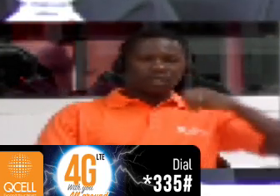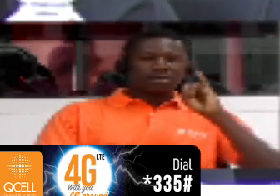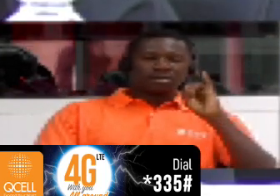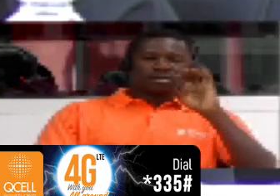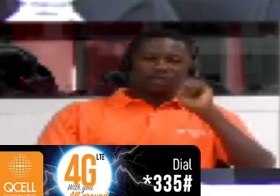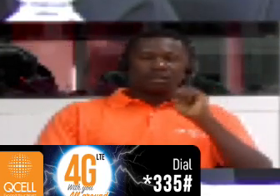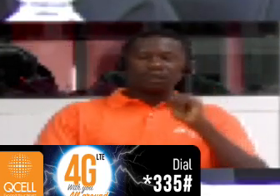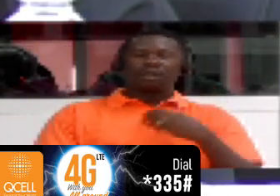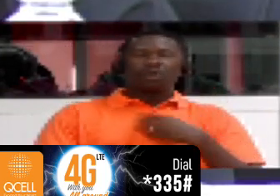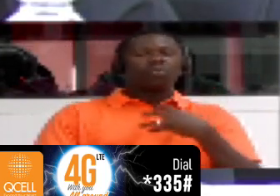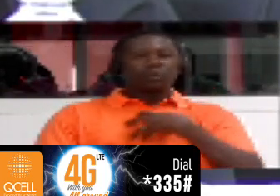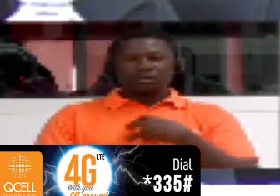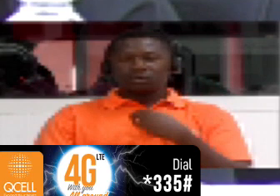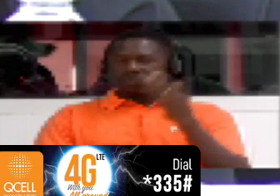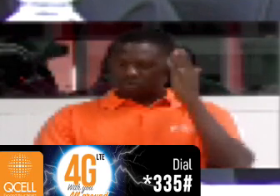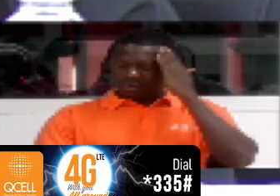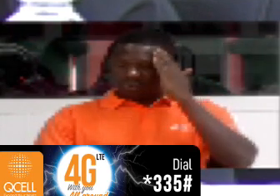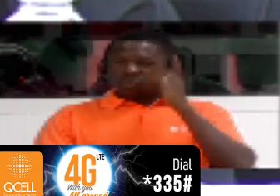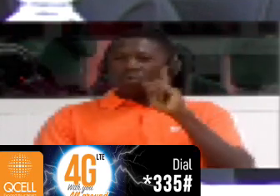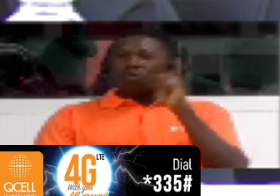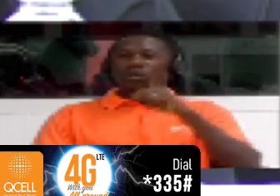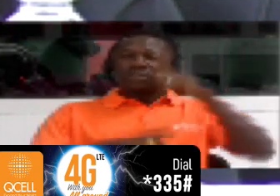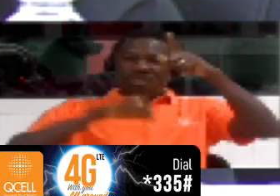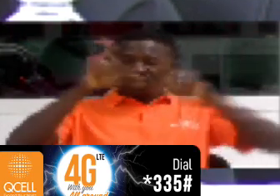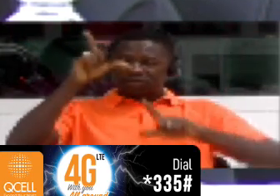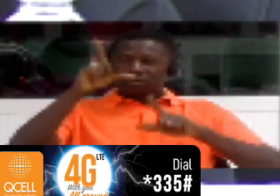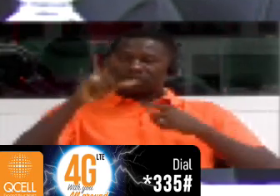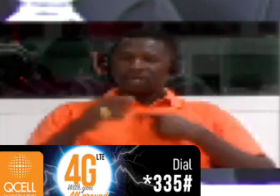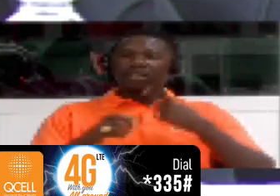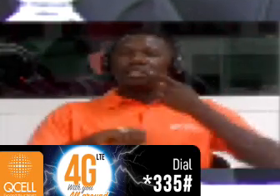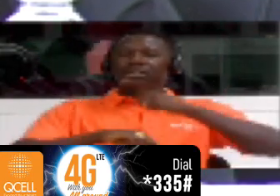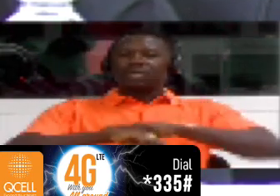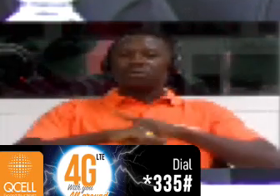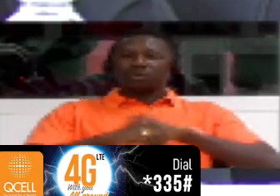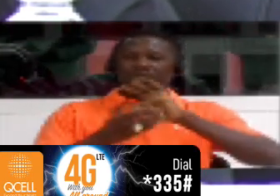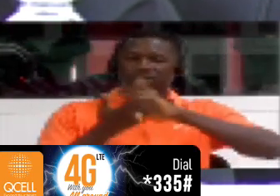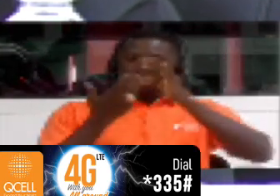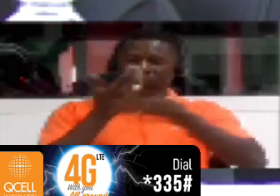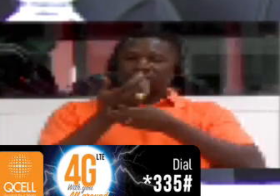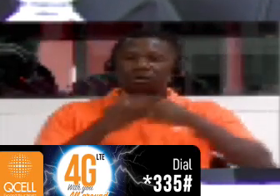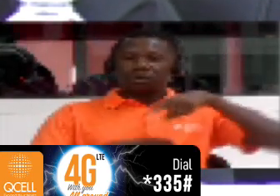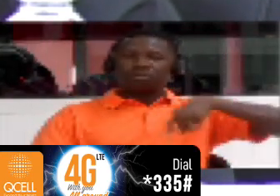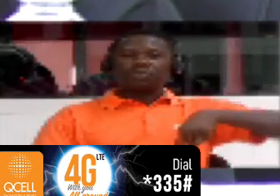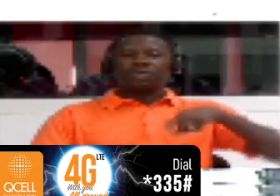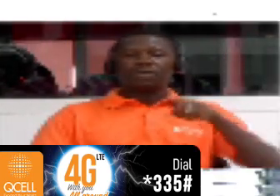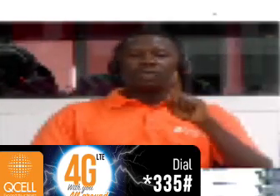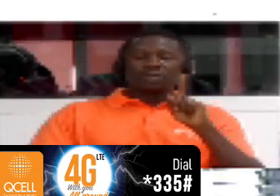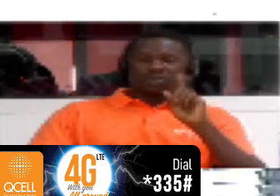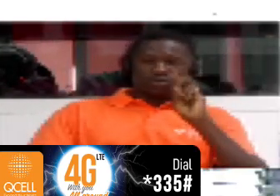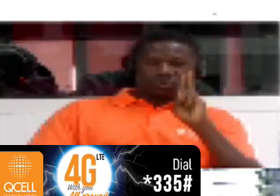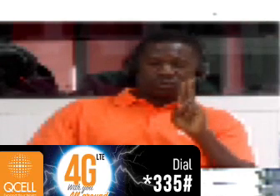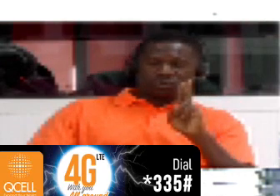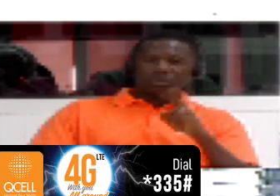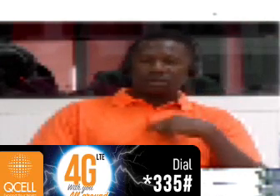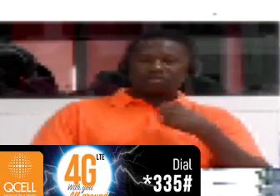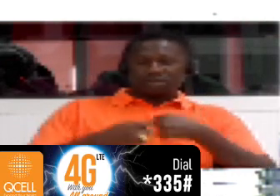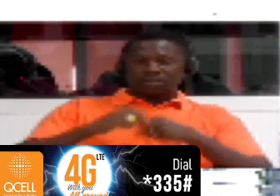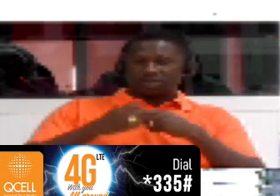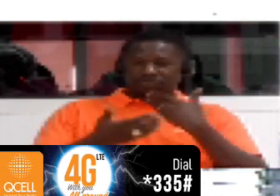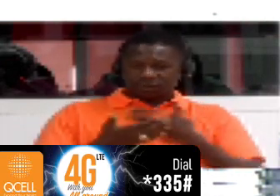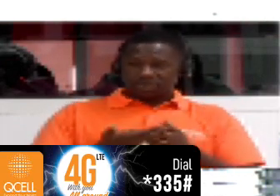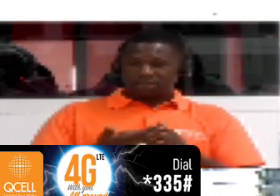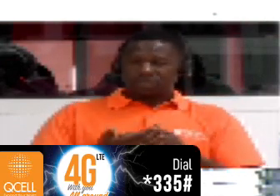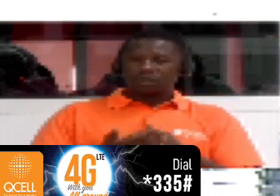you were at the point you became, at the point you were transferred to the PIU after your recruitment. Ako biri eta kutake